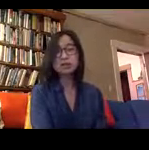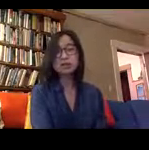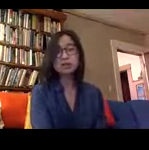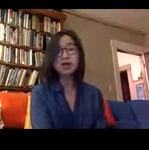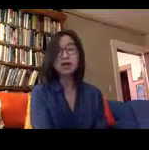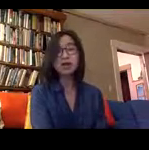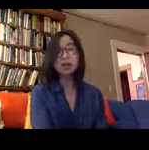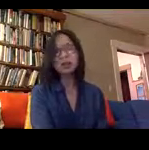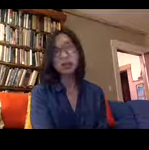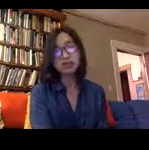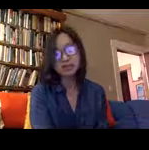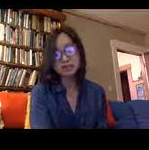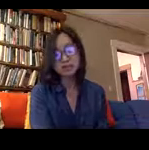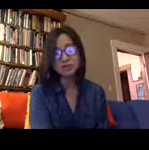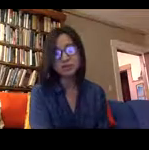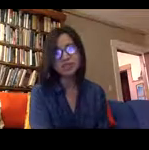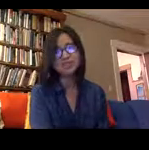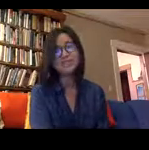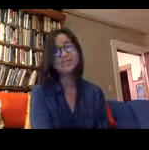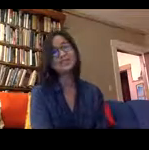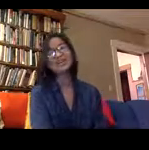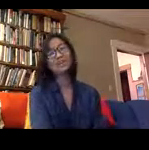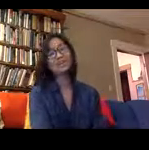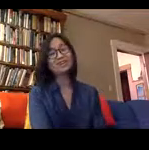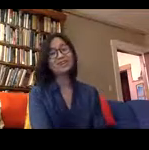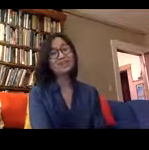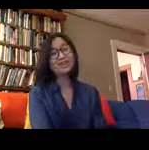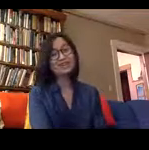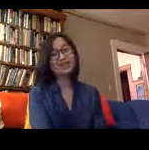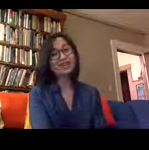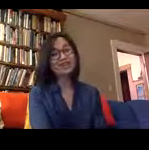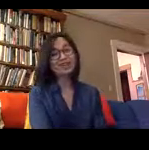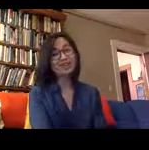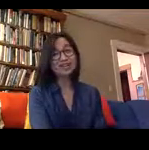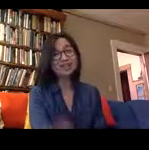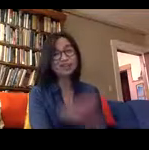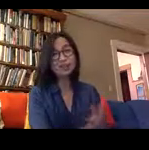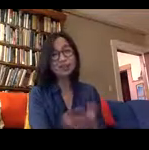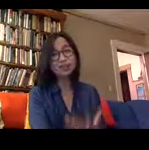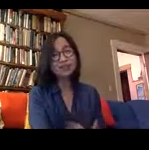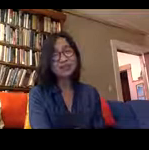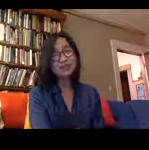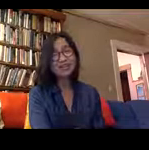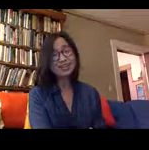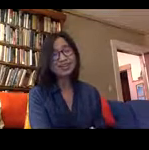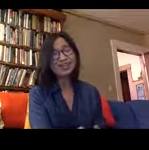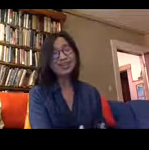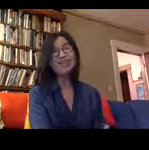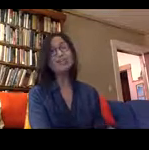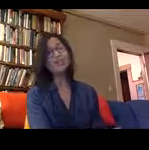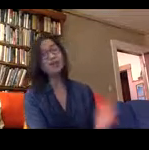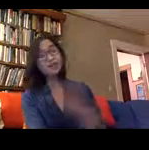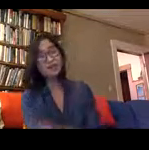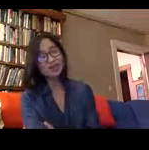time, I feel proud to be Asian. So, and this group of painting,